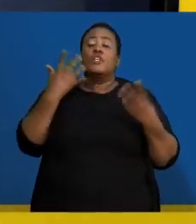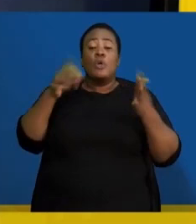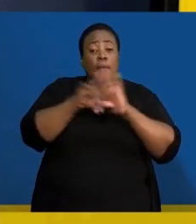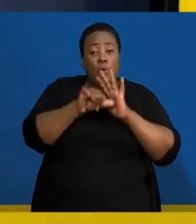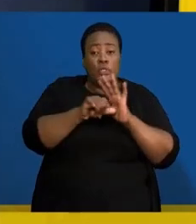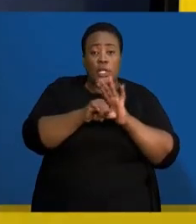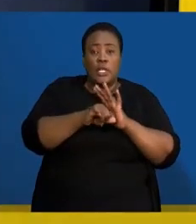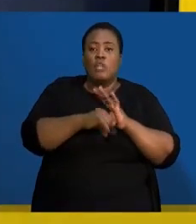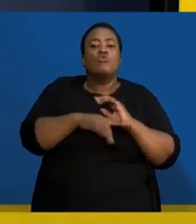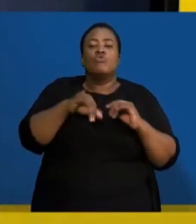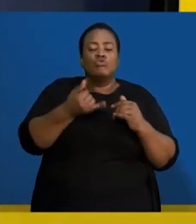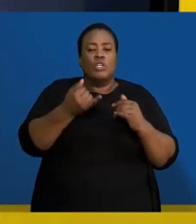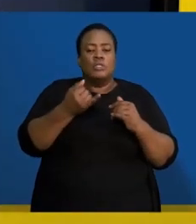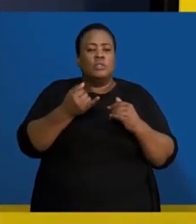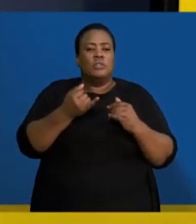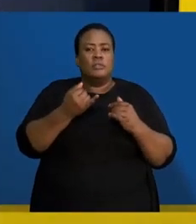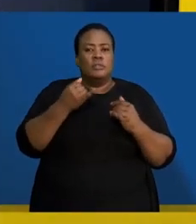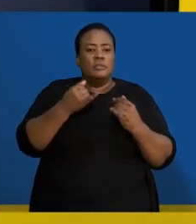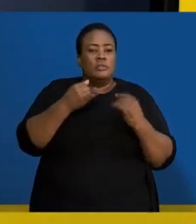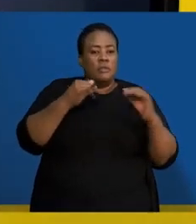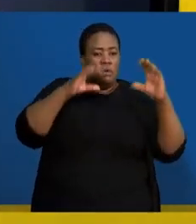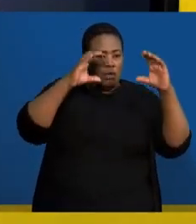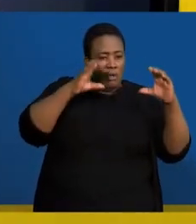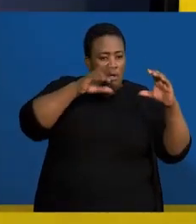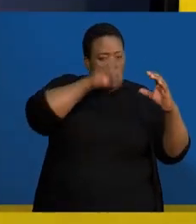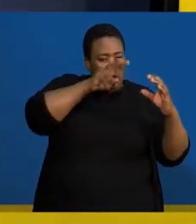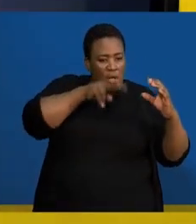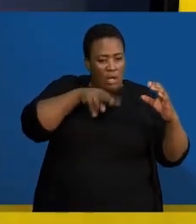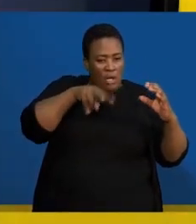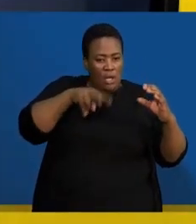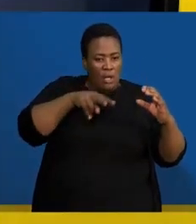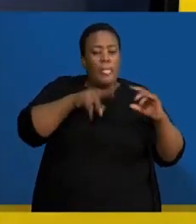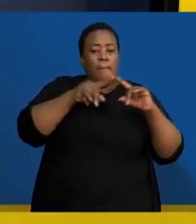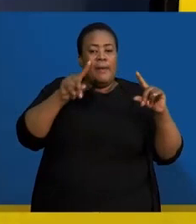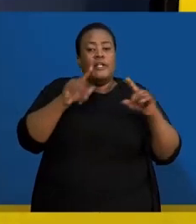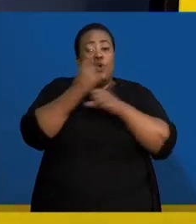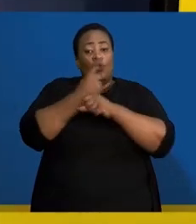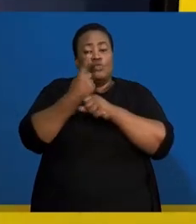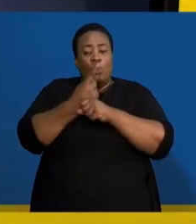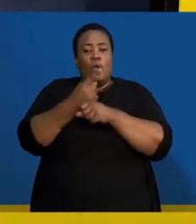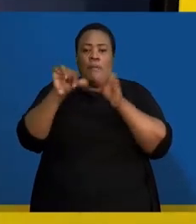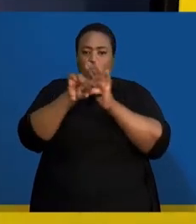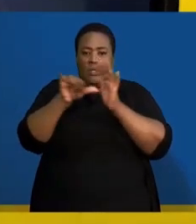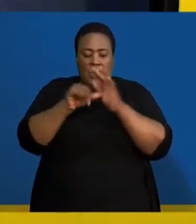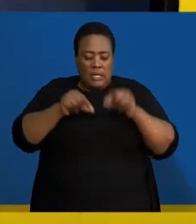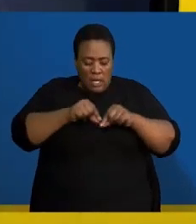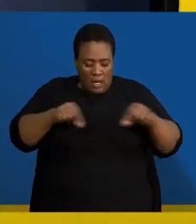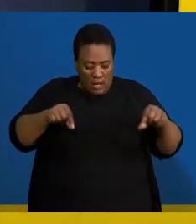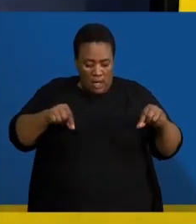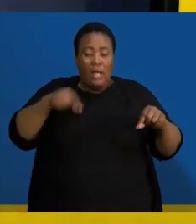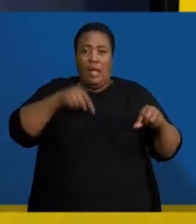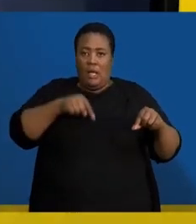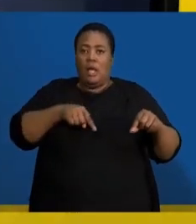that you don't just go straight to the source, but you start reading the caption. The captions are there for a